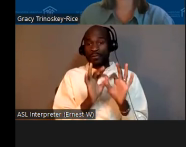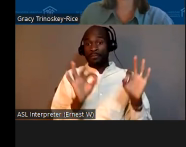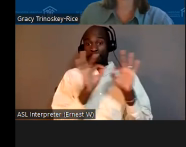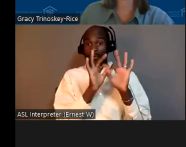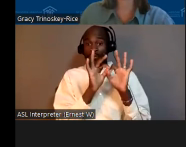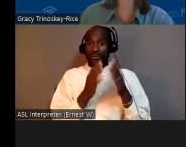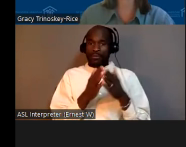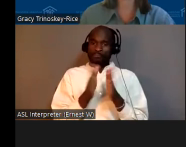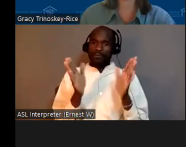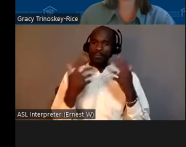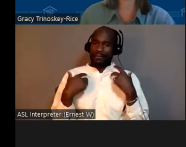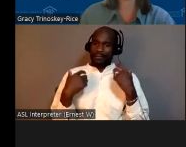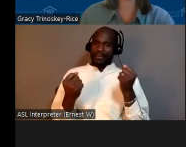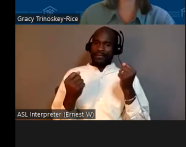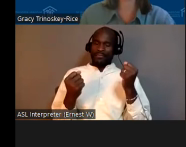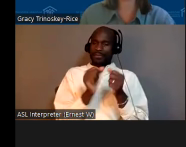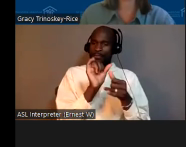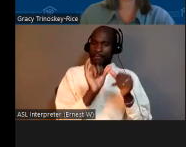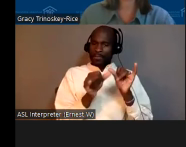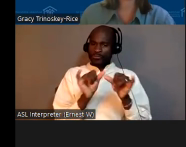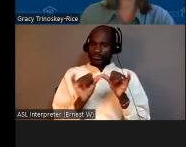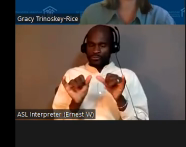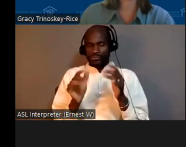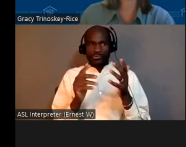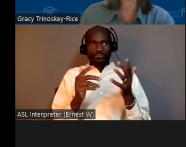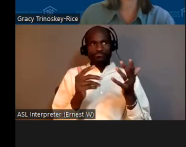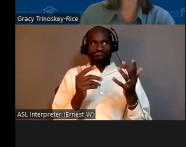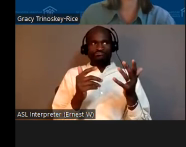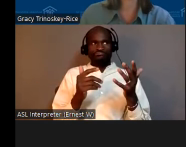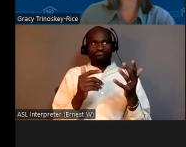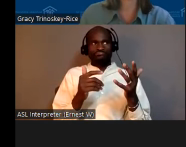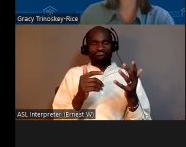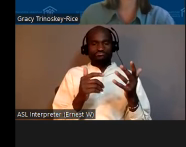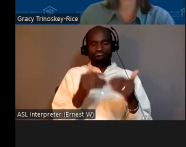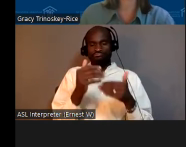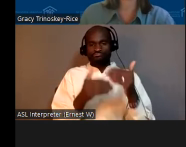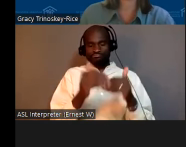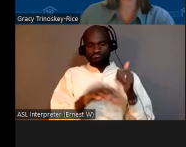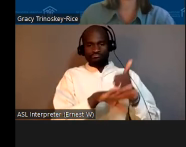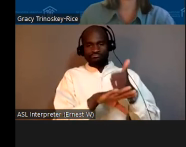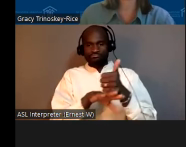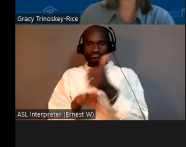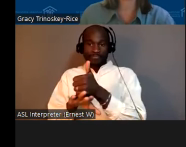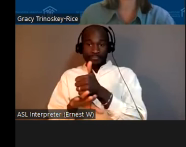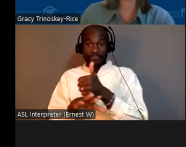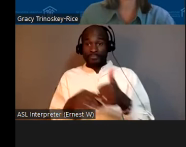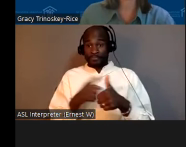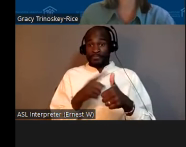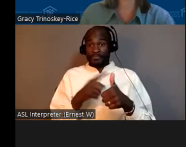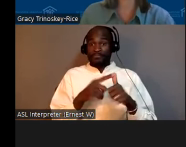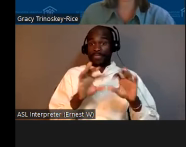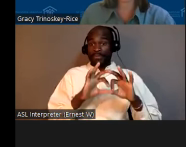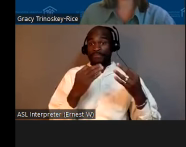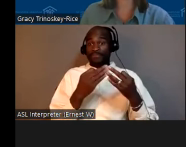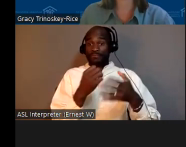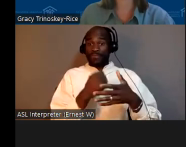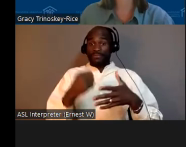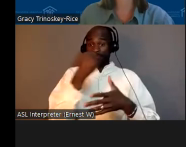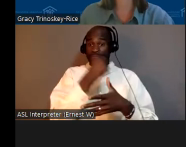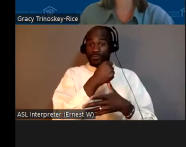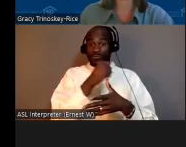health emergency measures that were taken. The first is the Families First Coronavirus Response